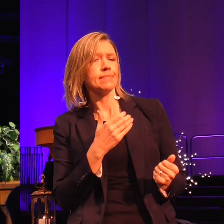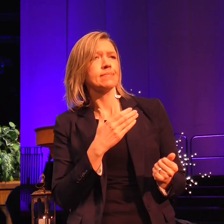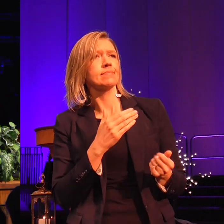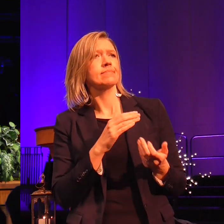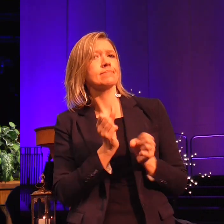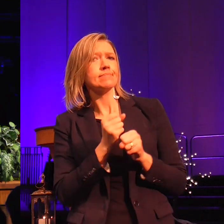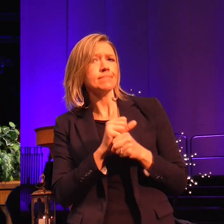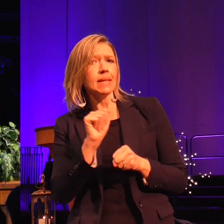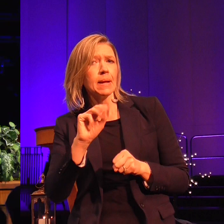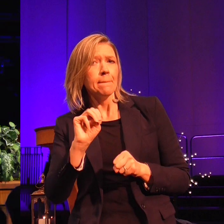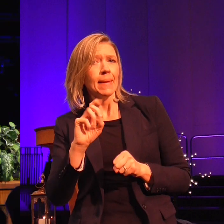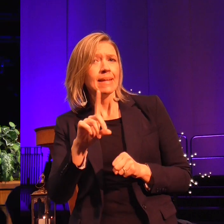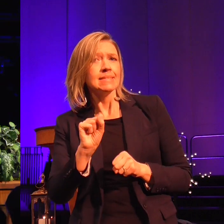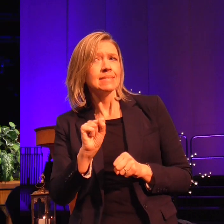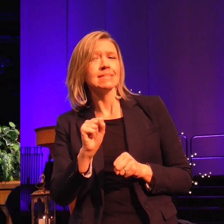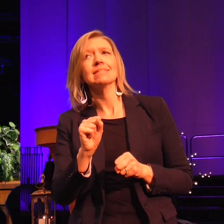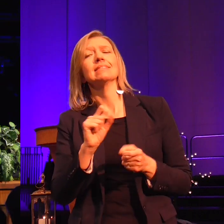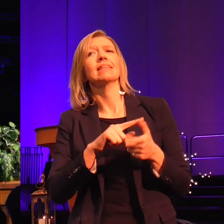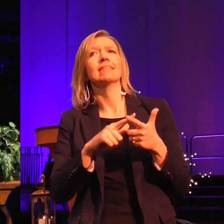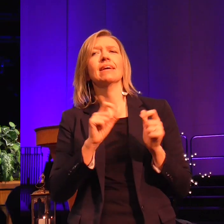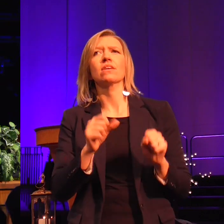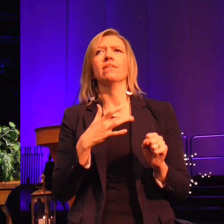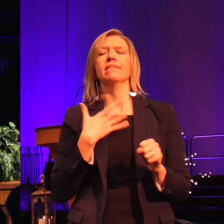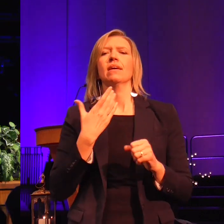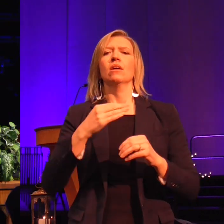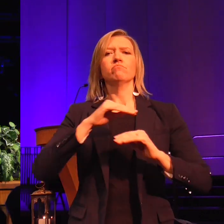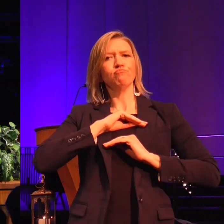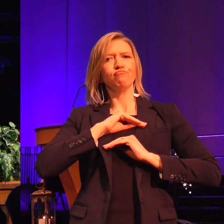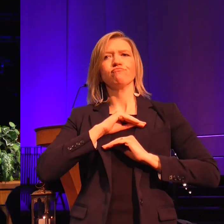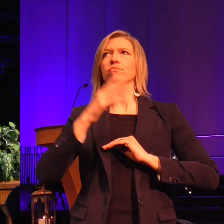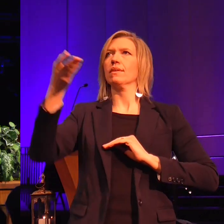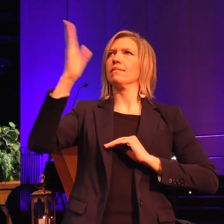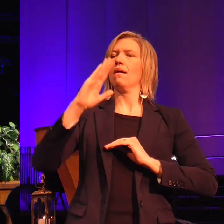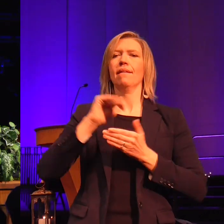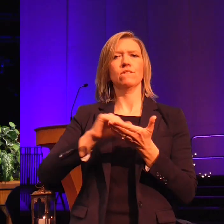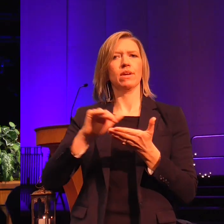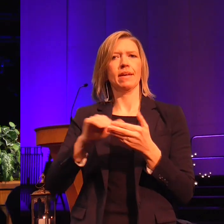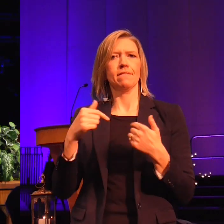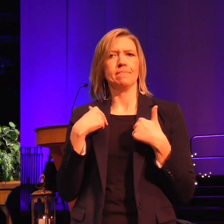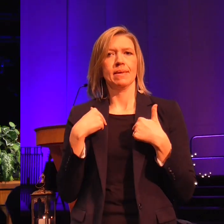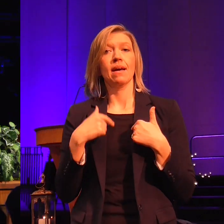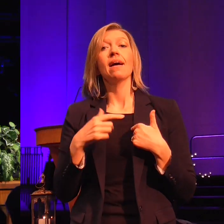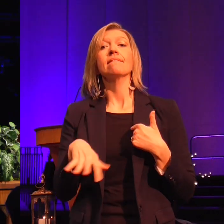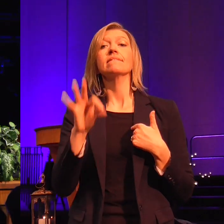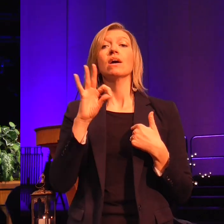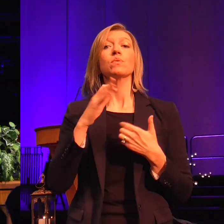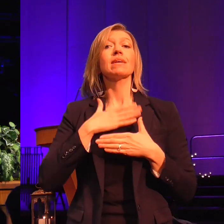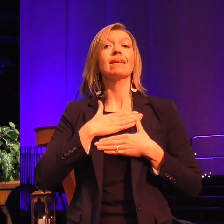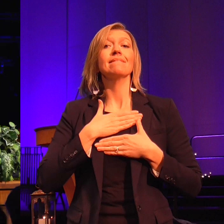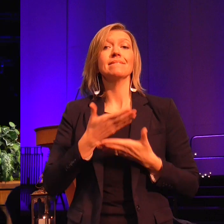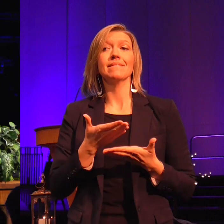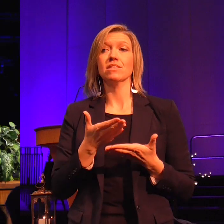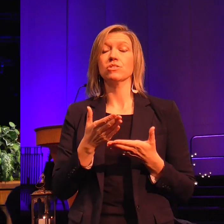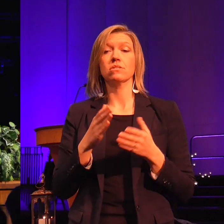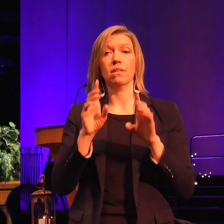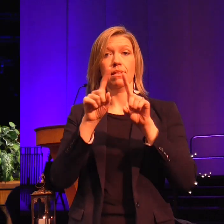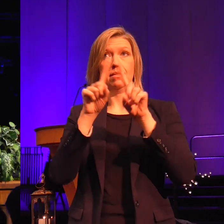could be assured that God forgave me. And so I found the confessional box to be rather